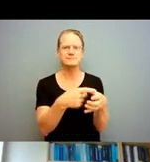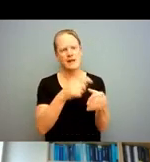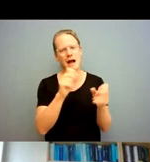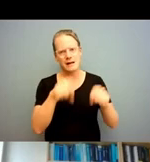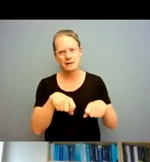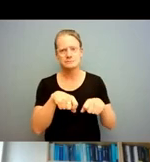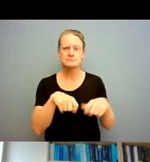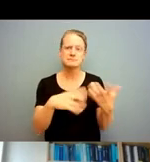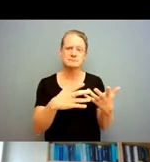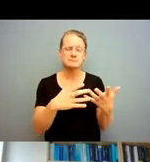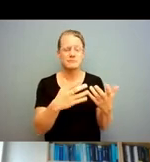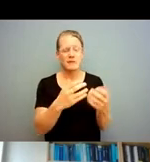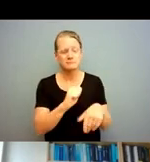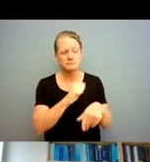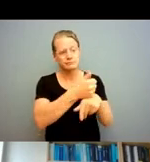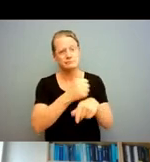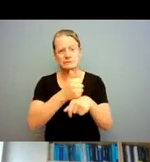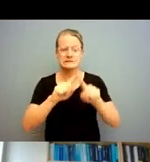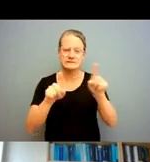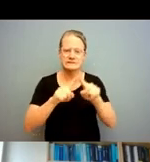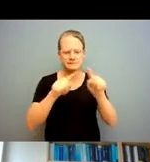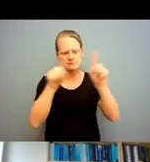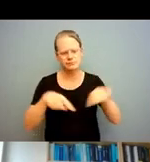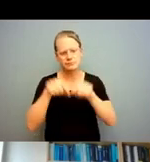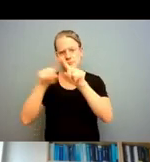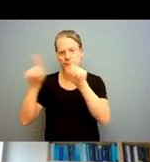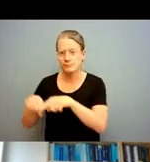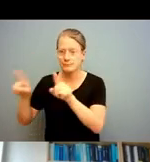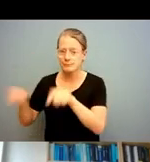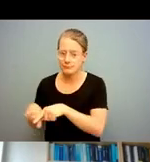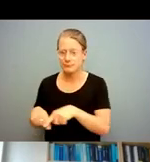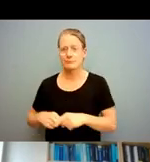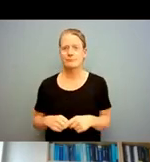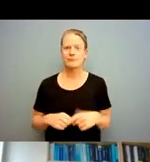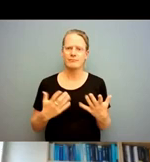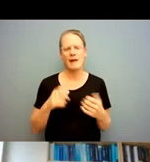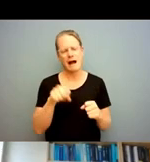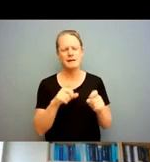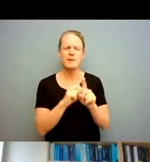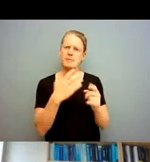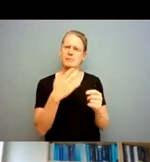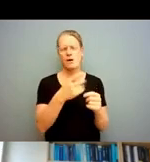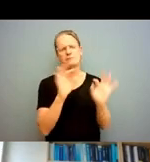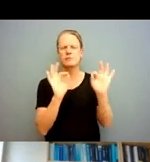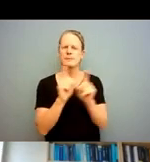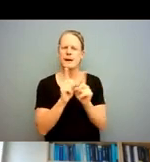a meeting place for Indigenous peoples worldwide. And hopefully now after the